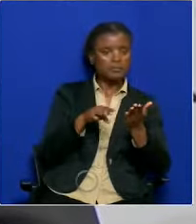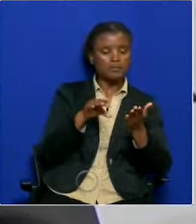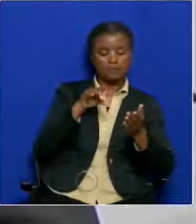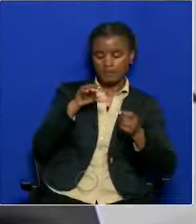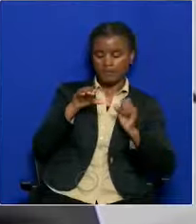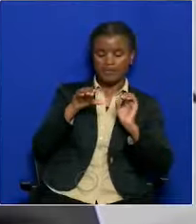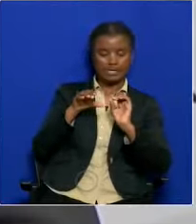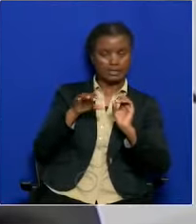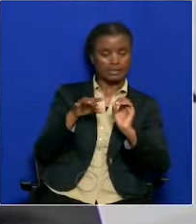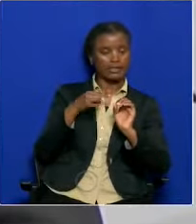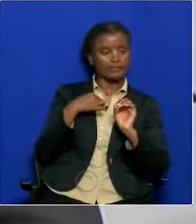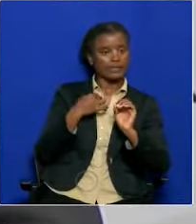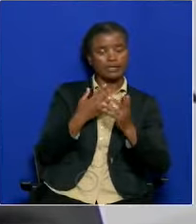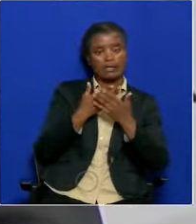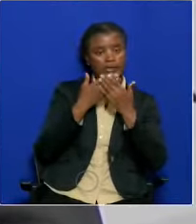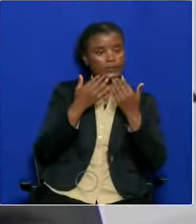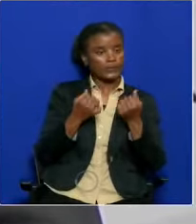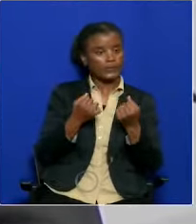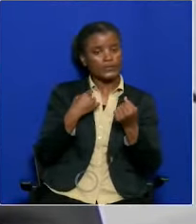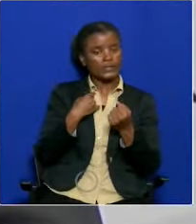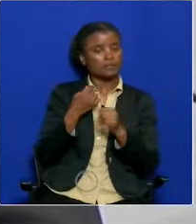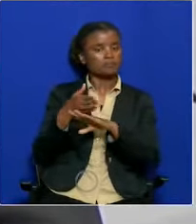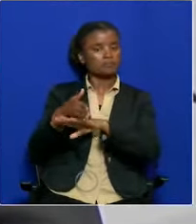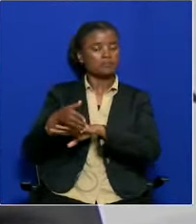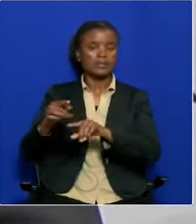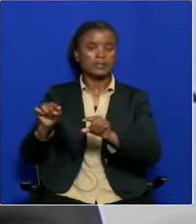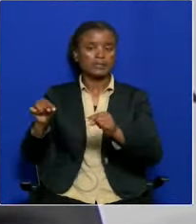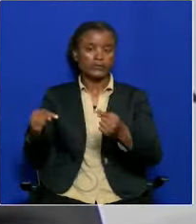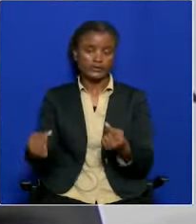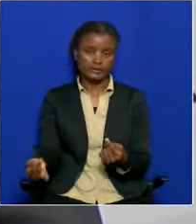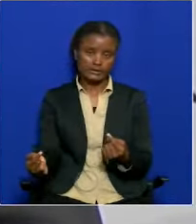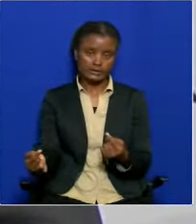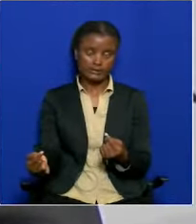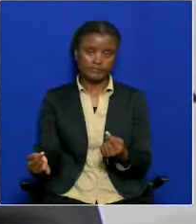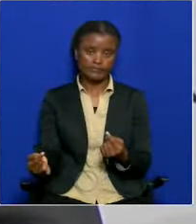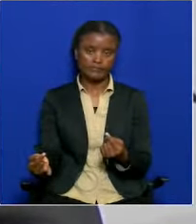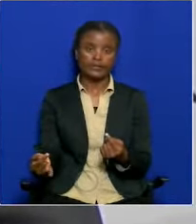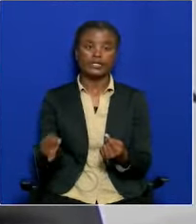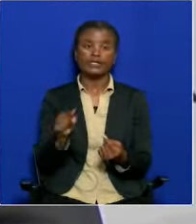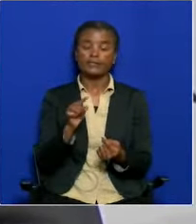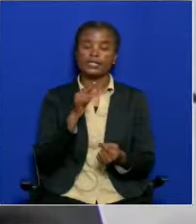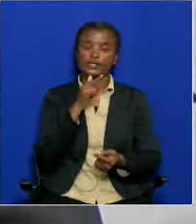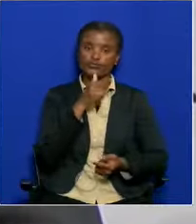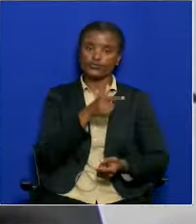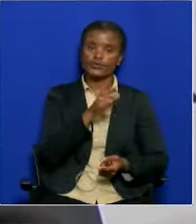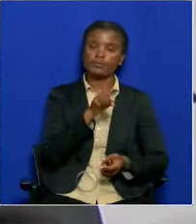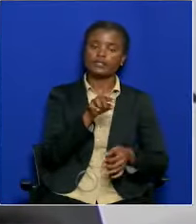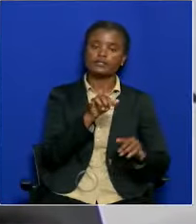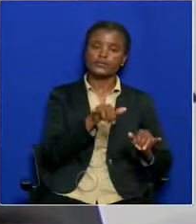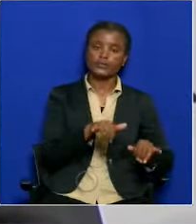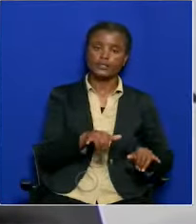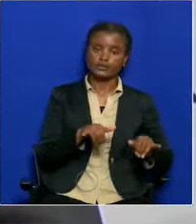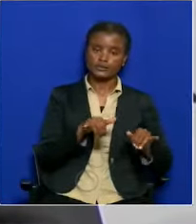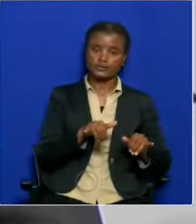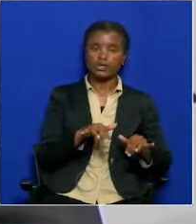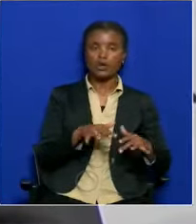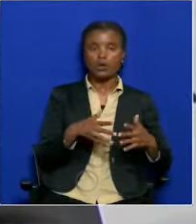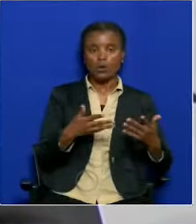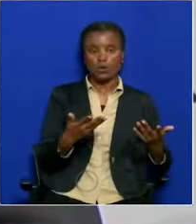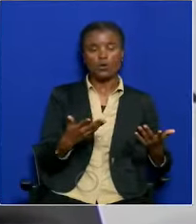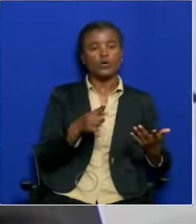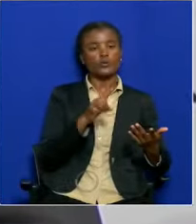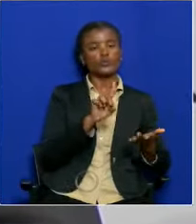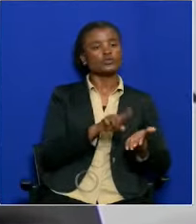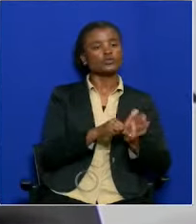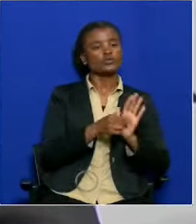can't interfere in that field. So you will have to wait, or it will reflect the following day.